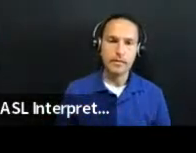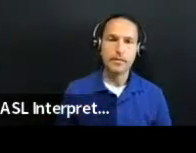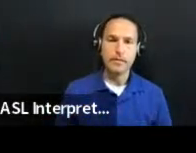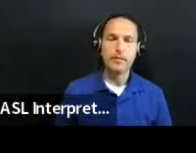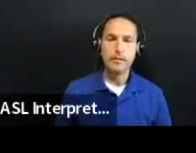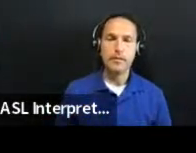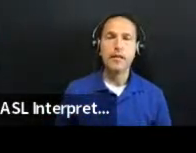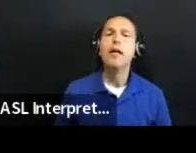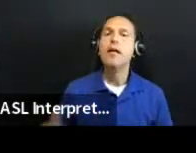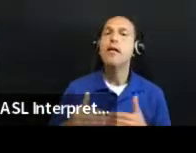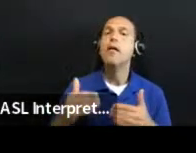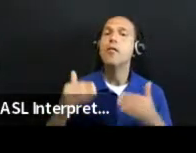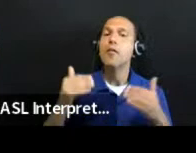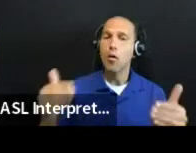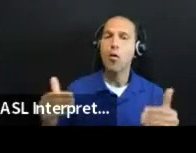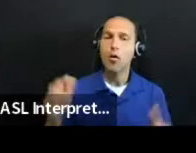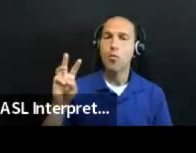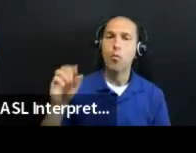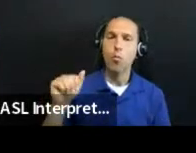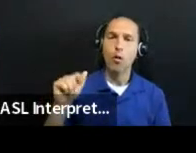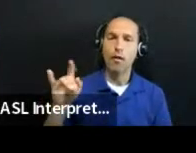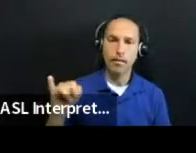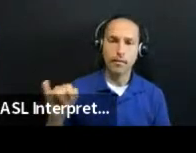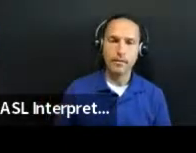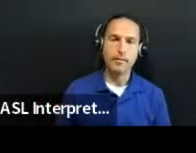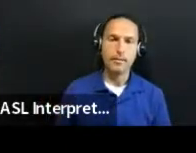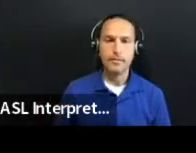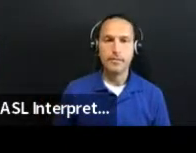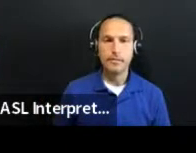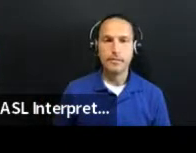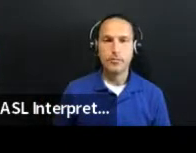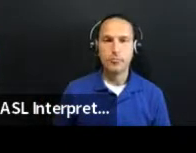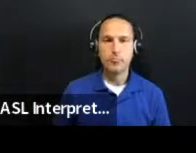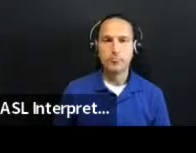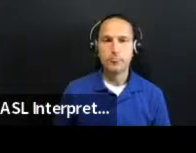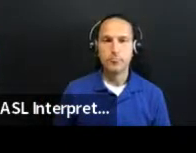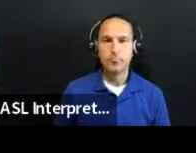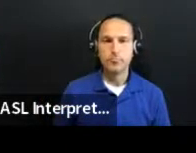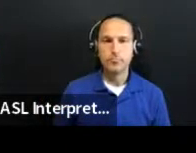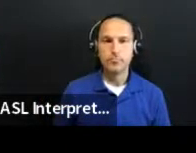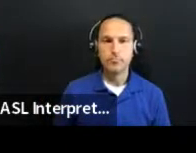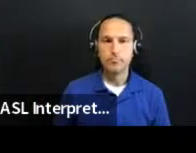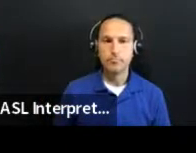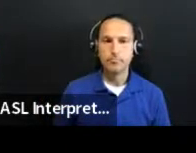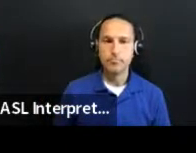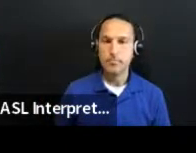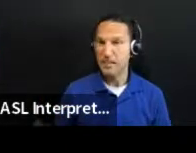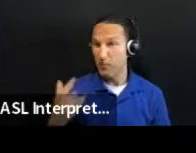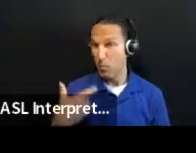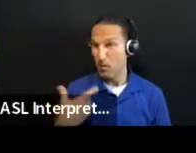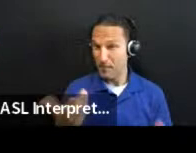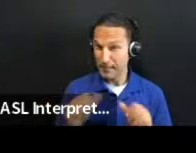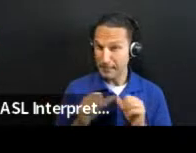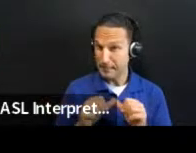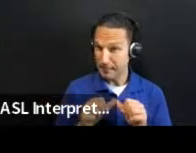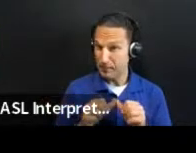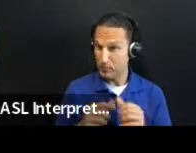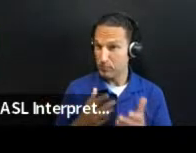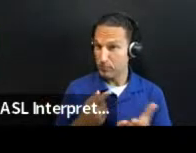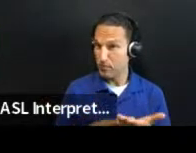So we can go on from there, I think, Wale, unless you have something more you wanted me to talk about on this one.